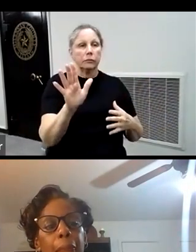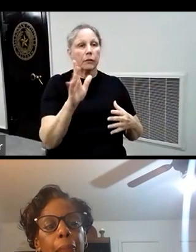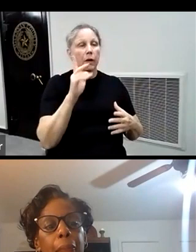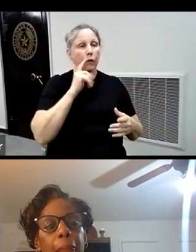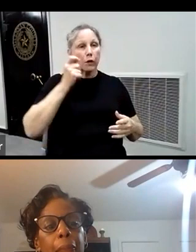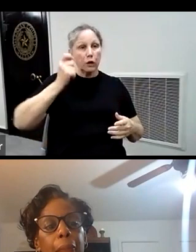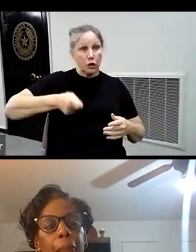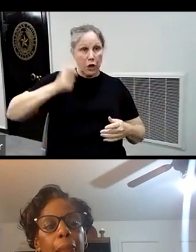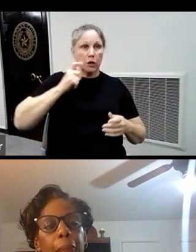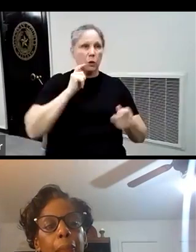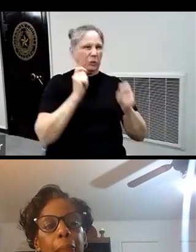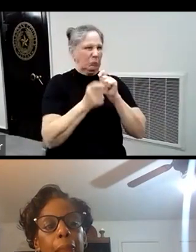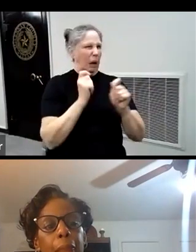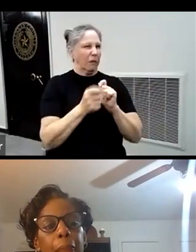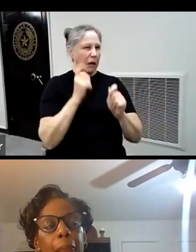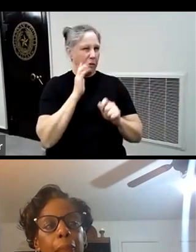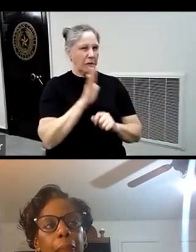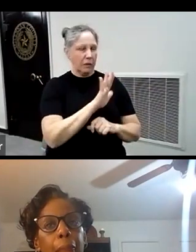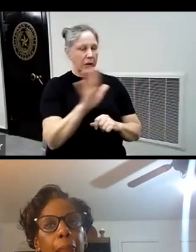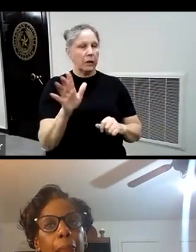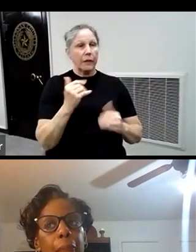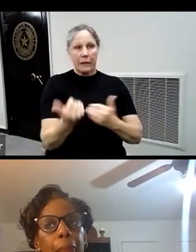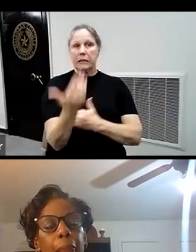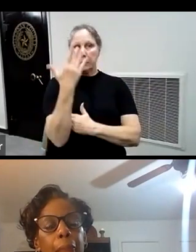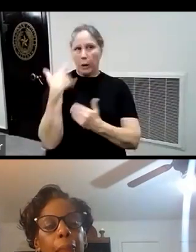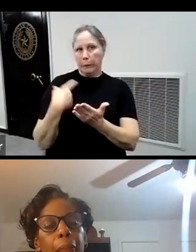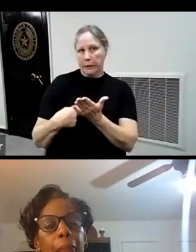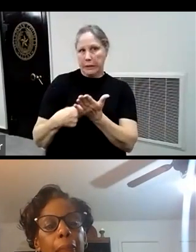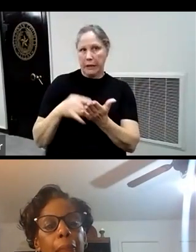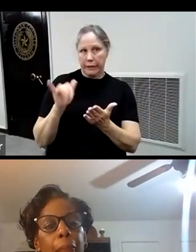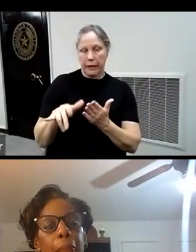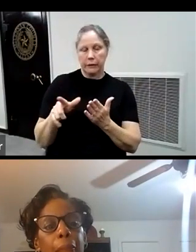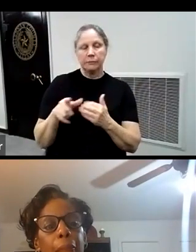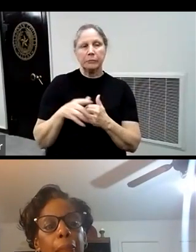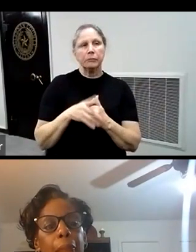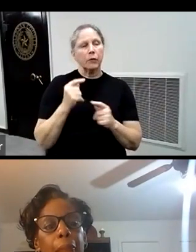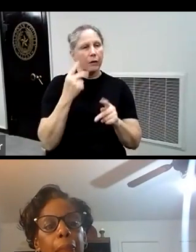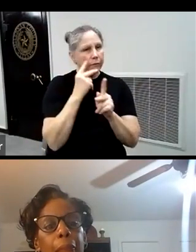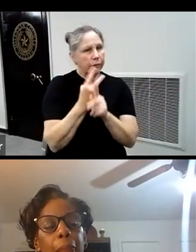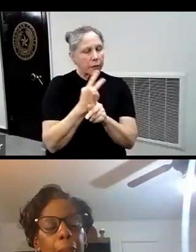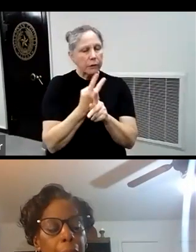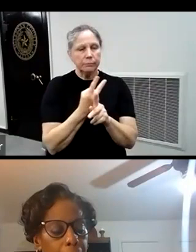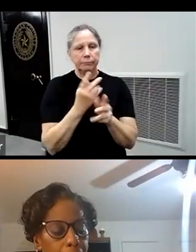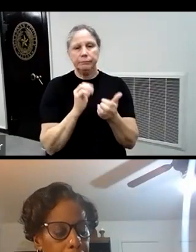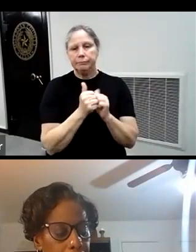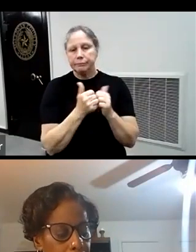judicial side. I had a meeting this morning on that and trying to figure out the